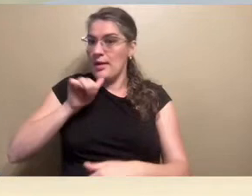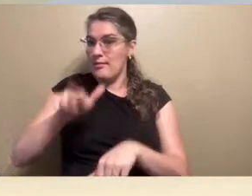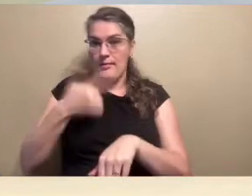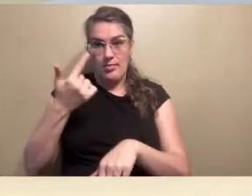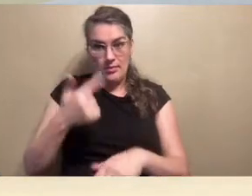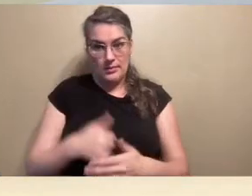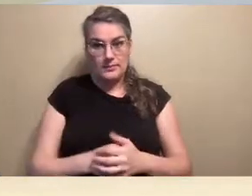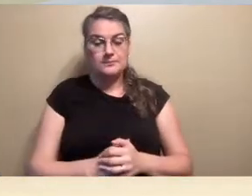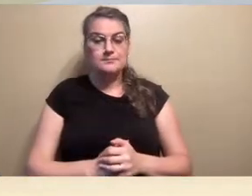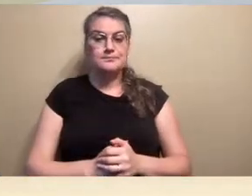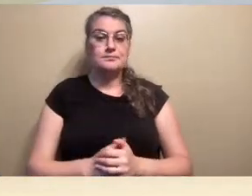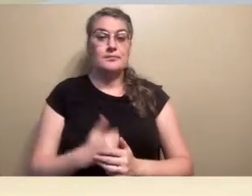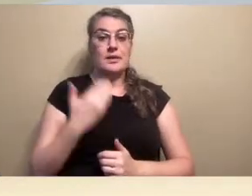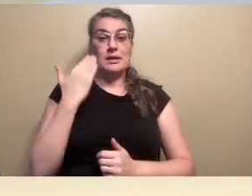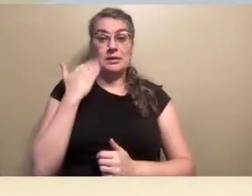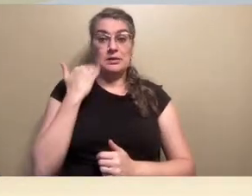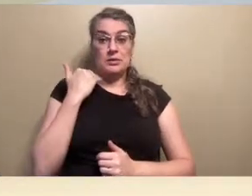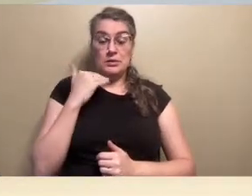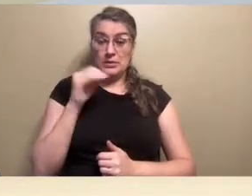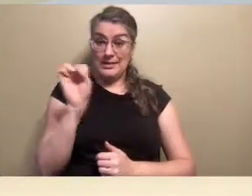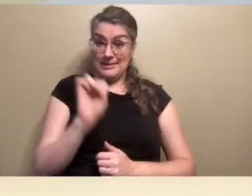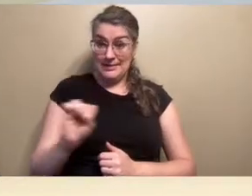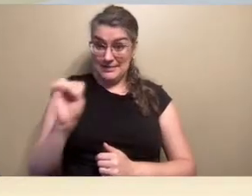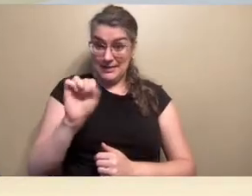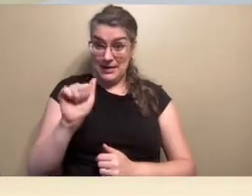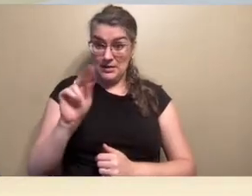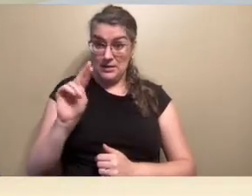As of Saturday, August 7th, a total of